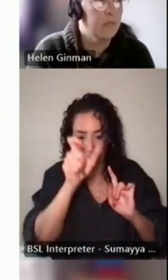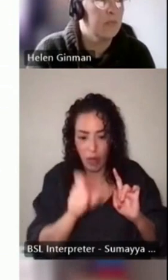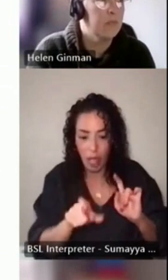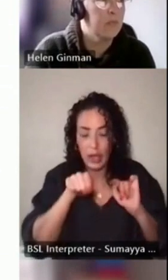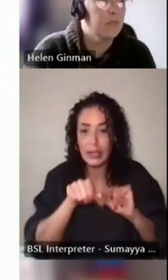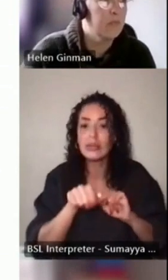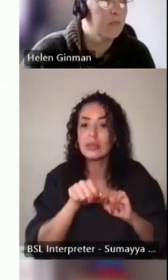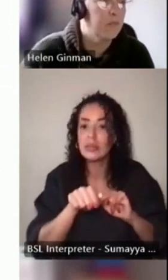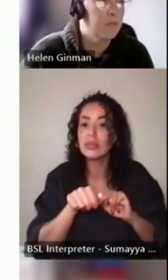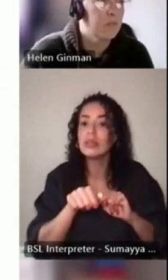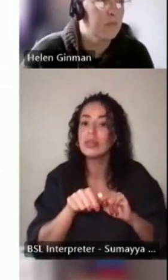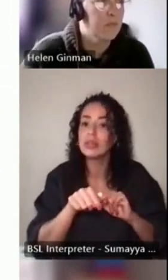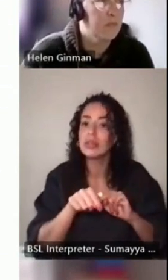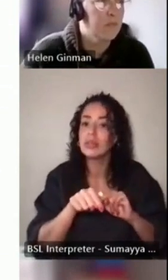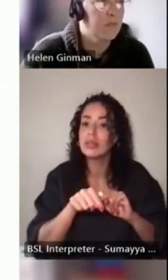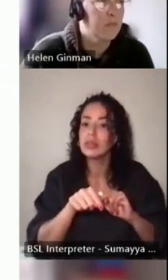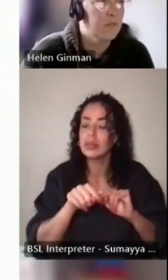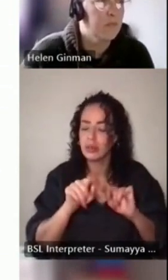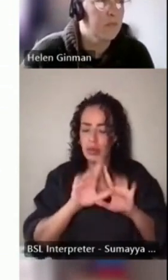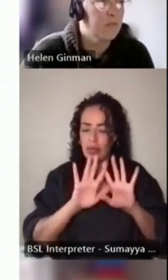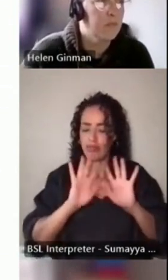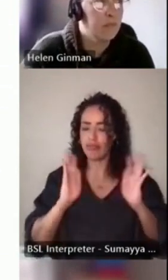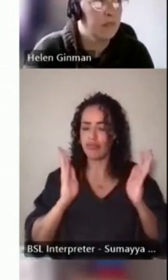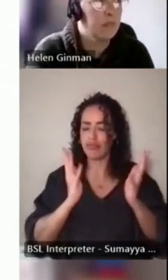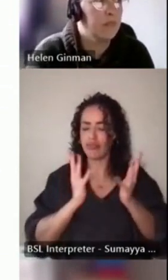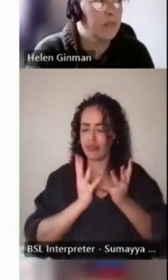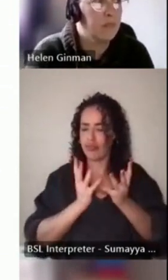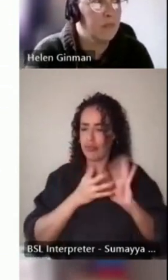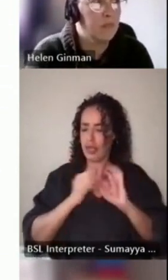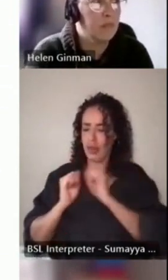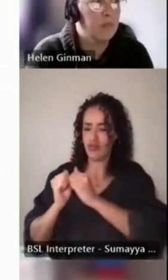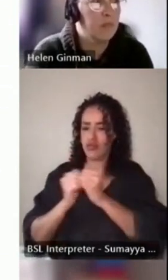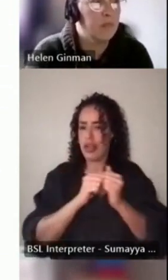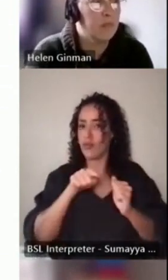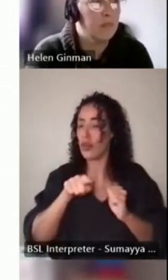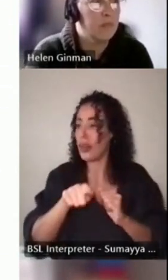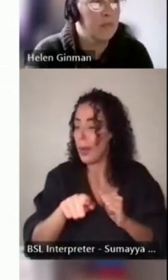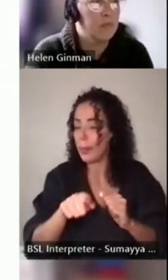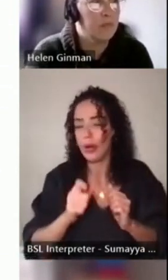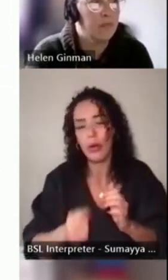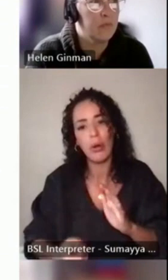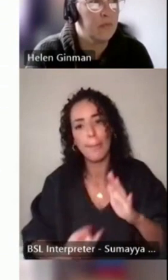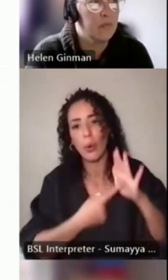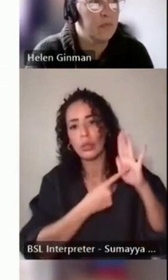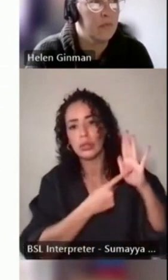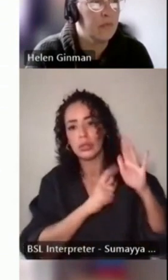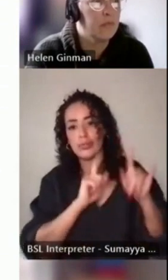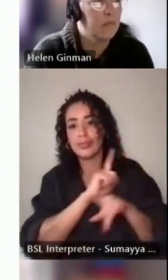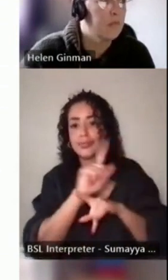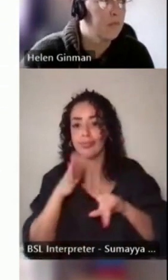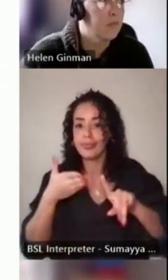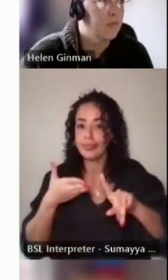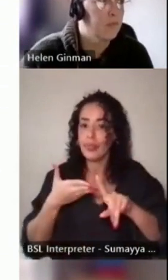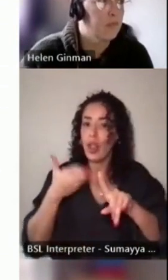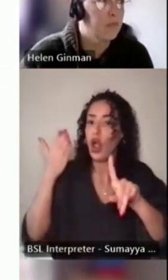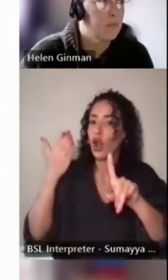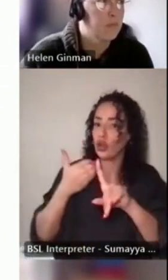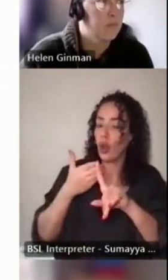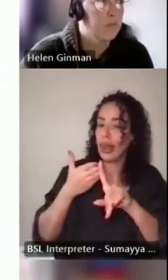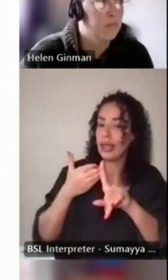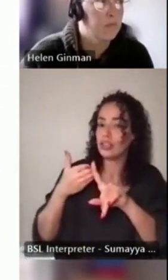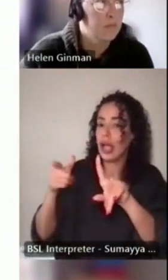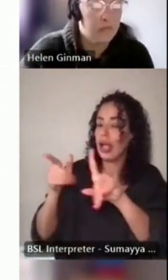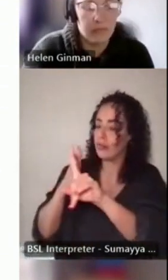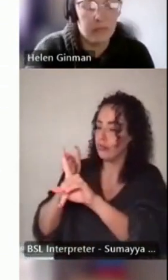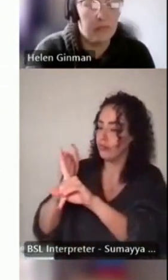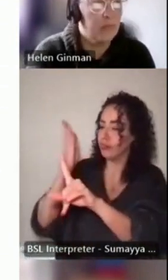a shared way forward for them is the most important. And then we've got acknowledge and validate feelings. So acknowledge